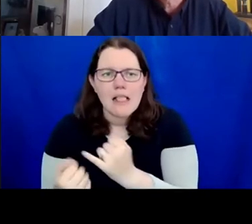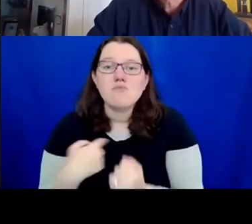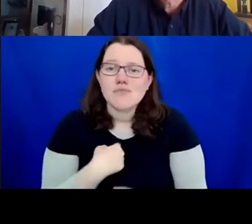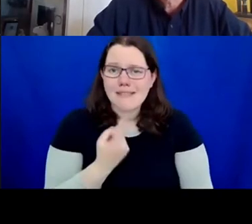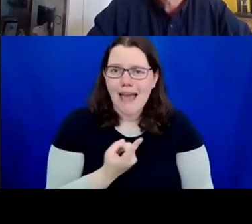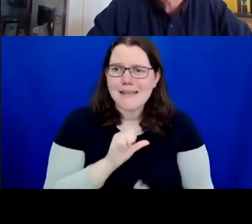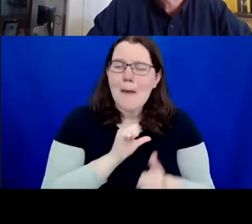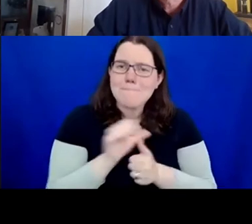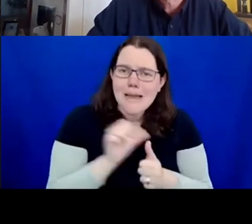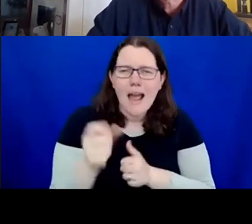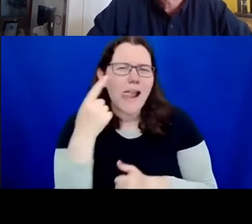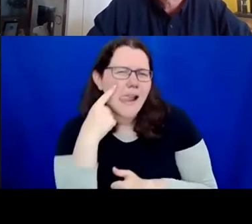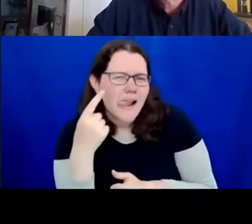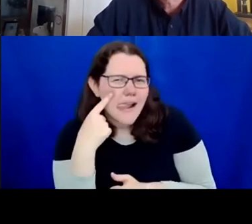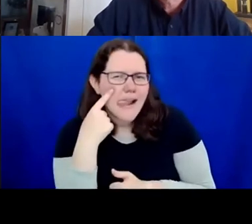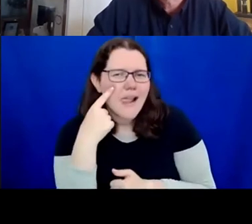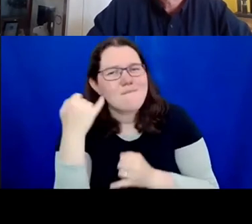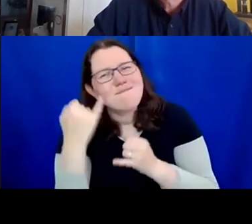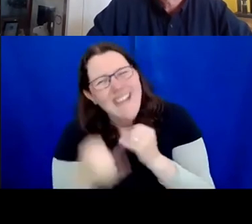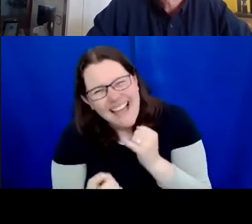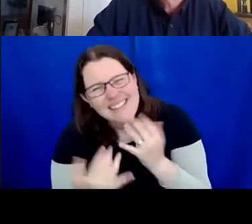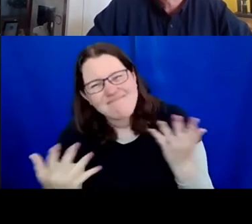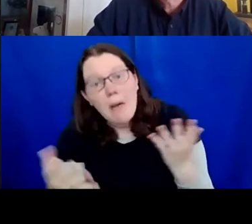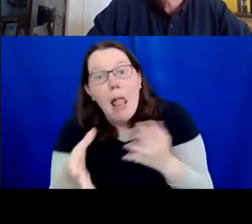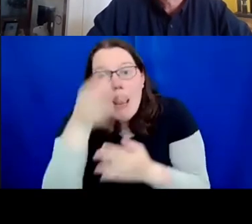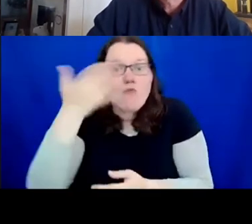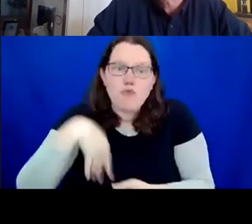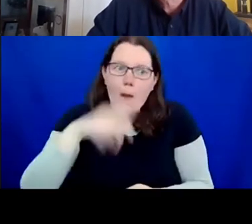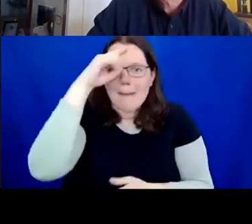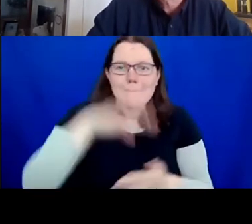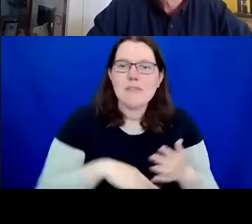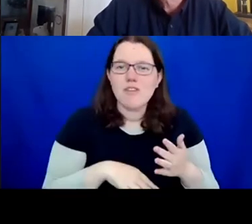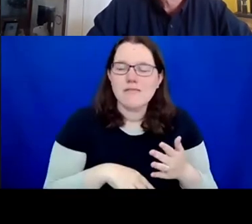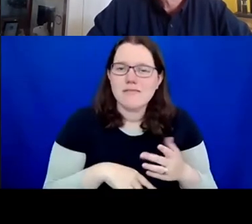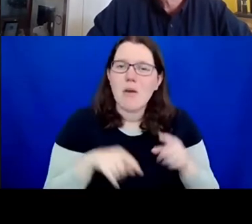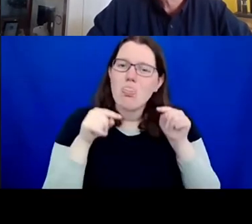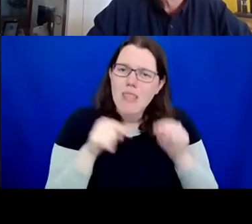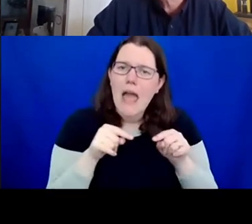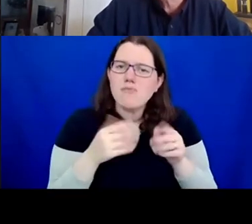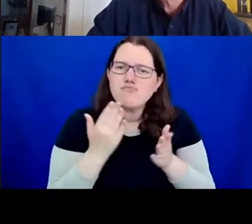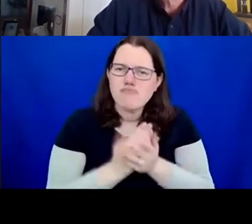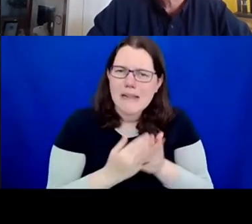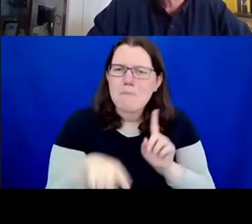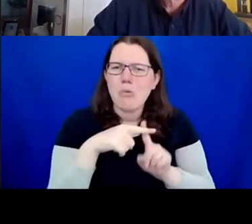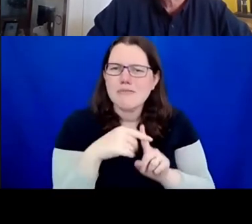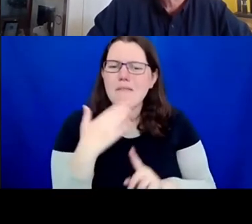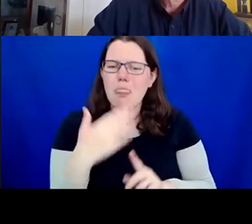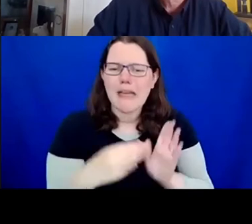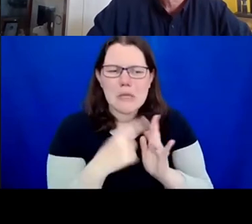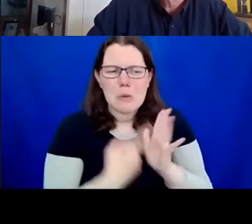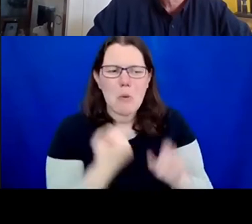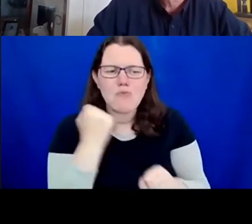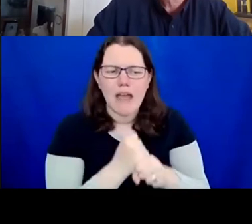I guess that's part of the reflexiveness. But yeah, so that was refreshing, and thanks, Morag. So any comments on